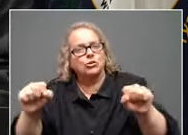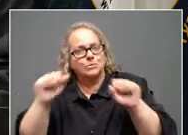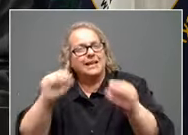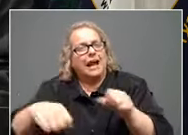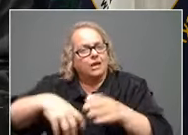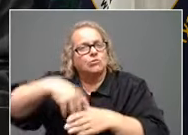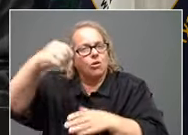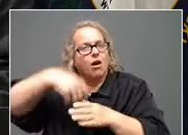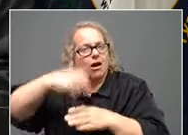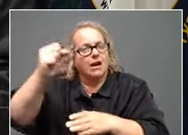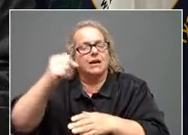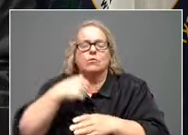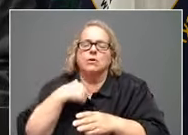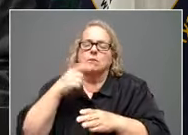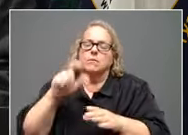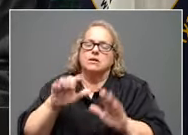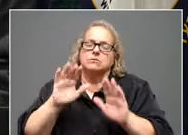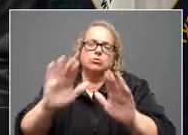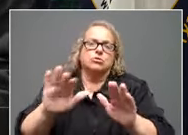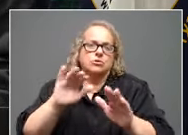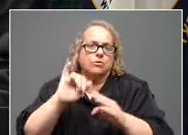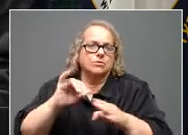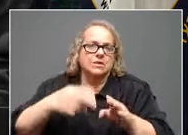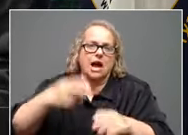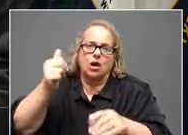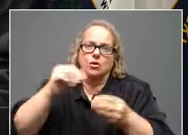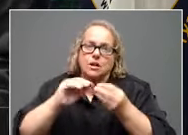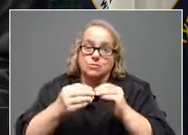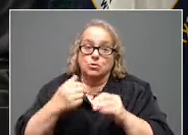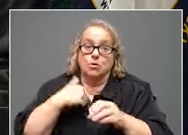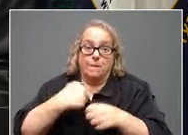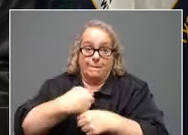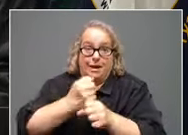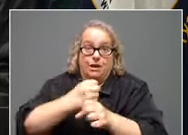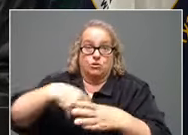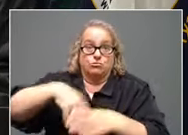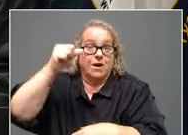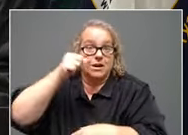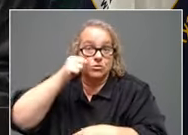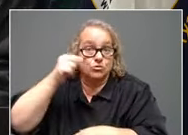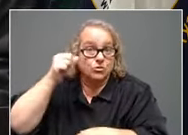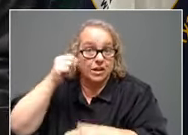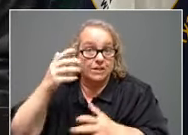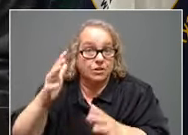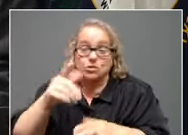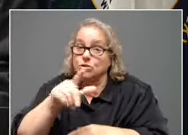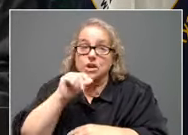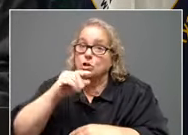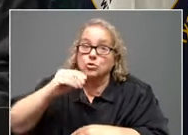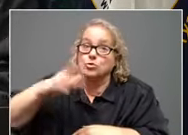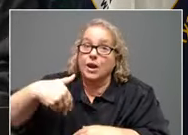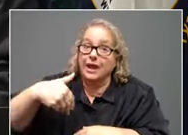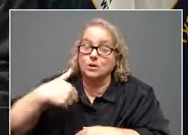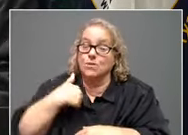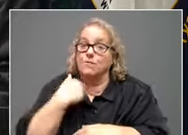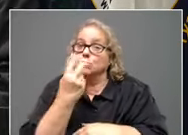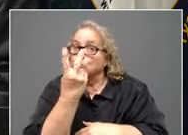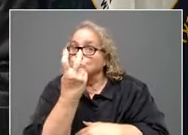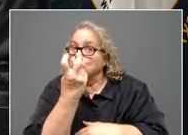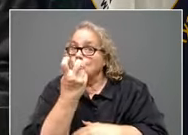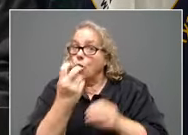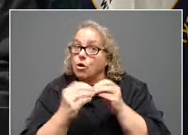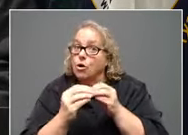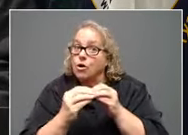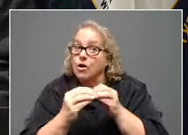we will continue to drive those numbers. So, we've made a drawing yesterday. You're not too late. We have two more drawings.